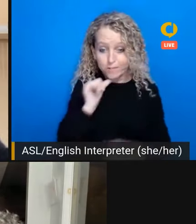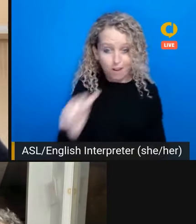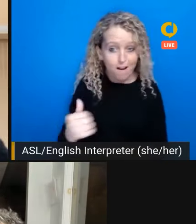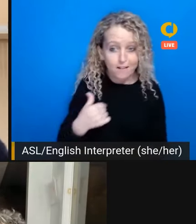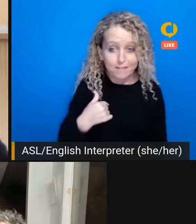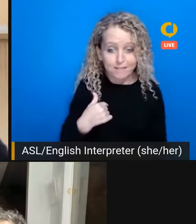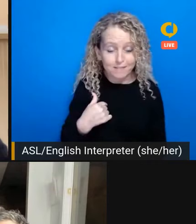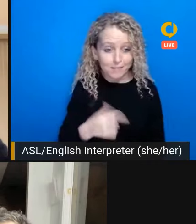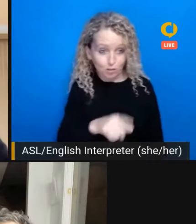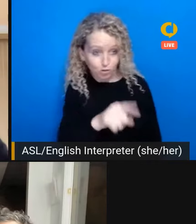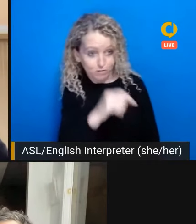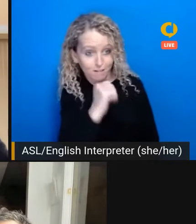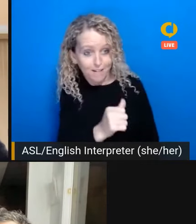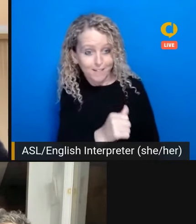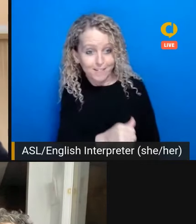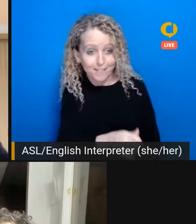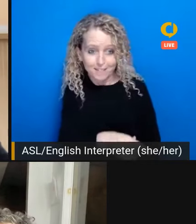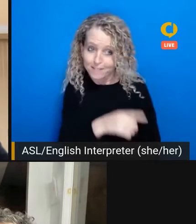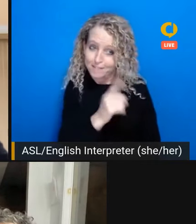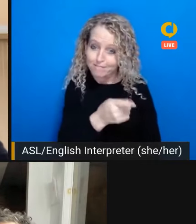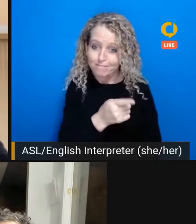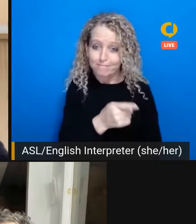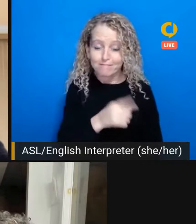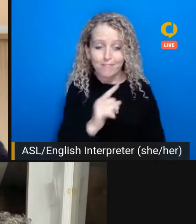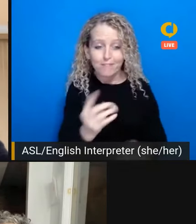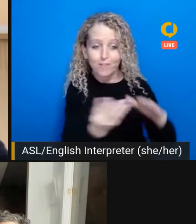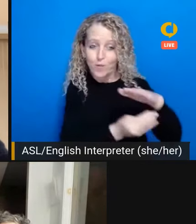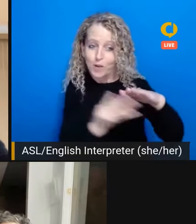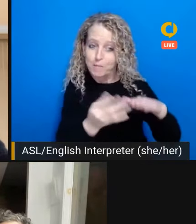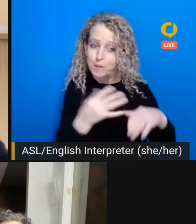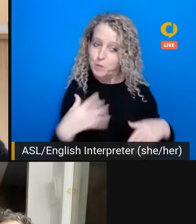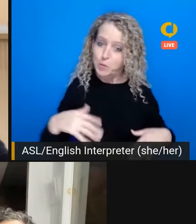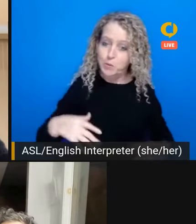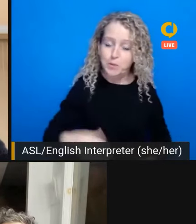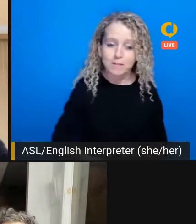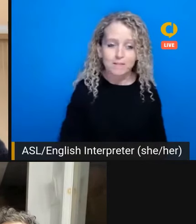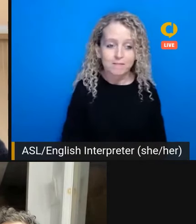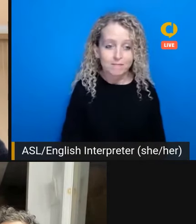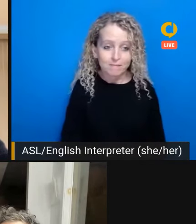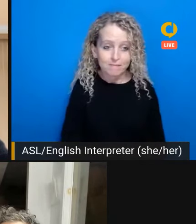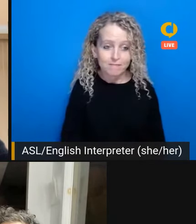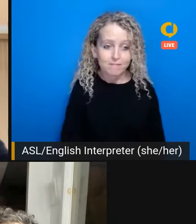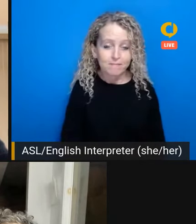Exactly. And you shouldn't. Those darn photocopiers, I'll tell you. Yeah. We trust AI,